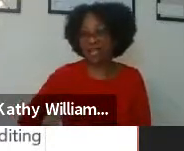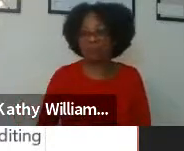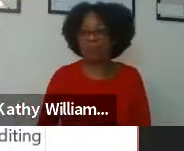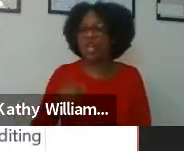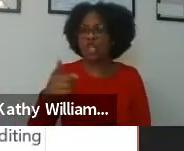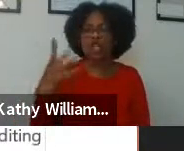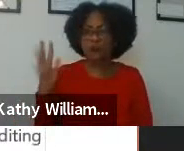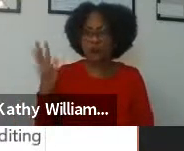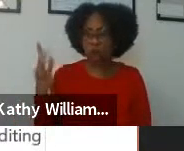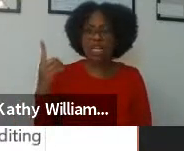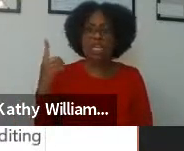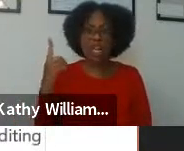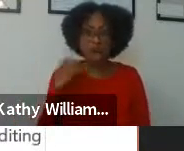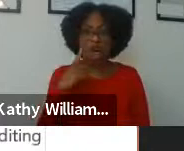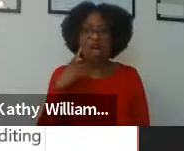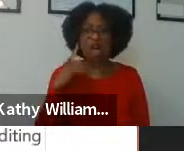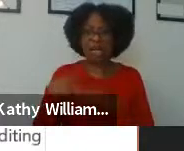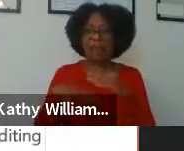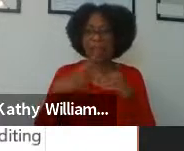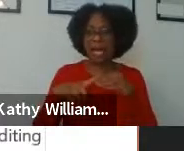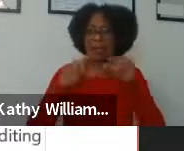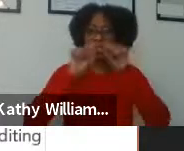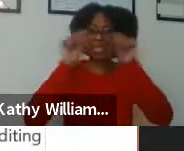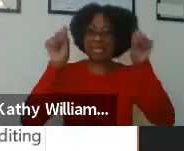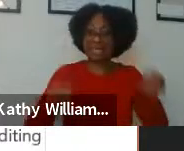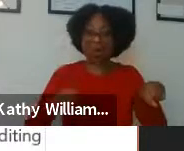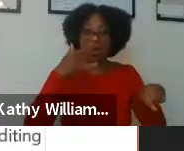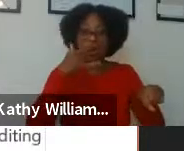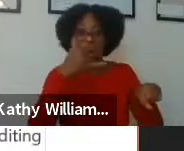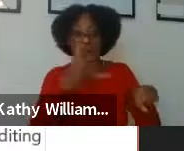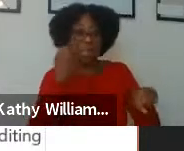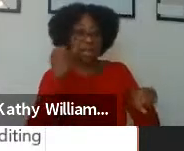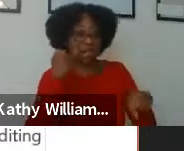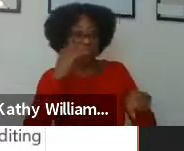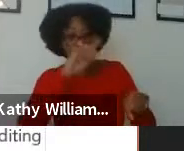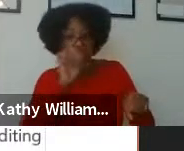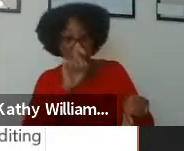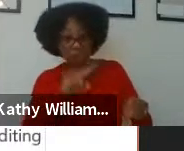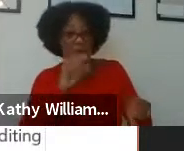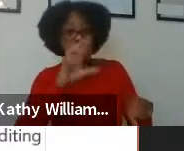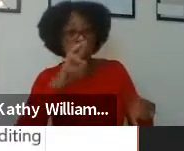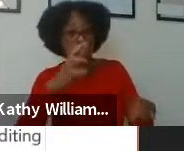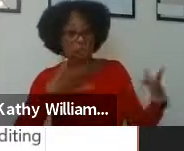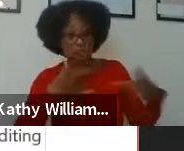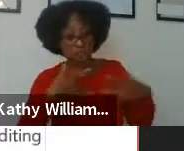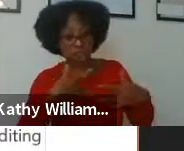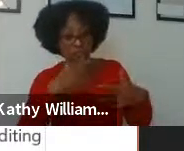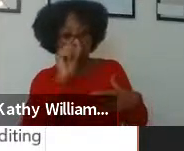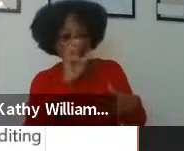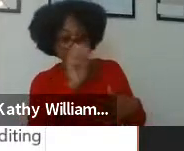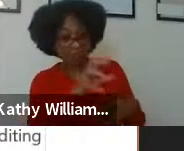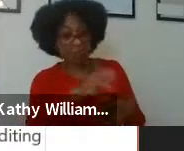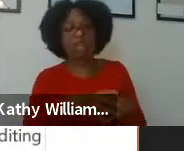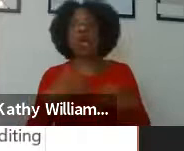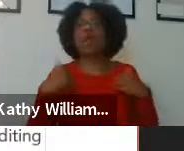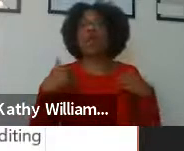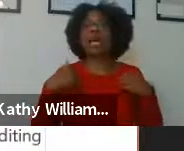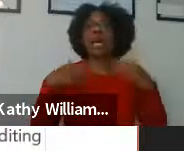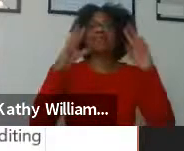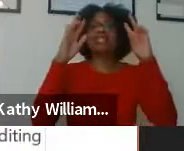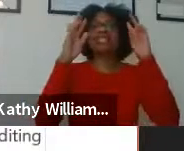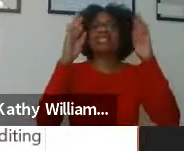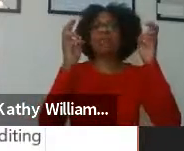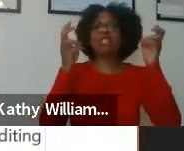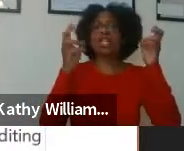heard about our system of calling in when you have a question or concern, and that we have these subject matter